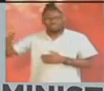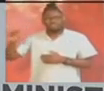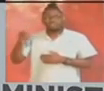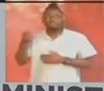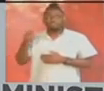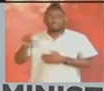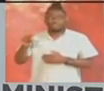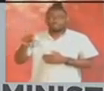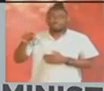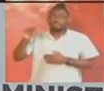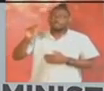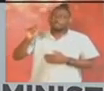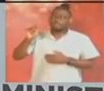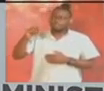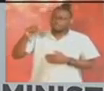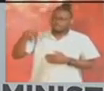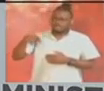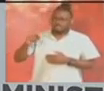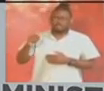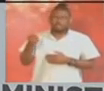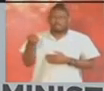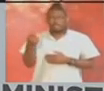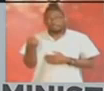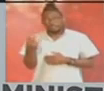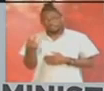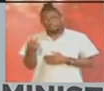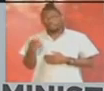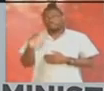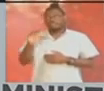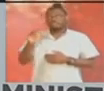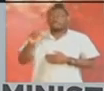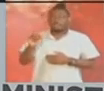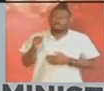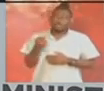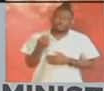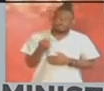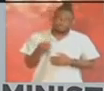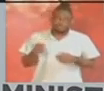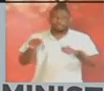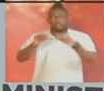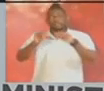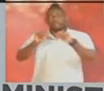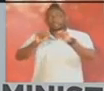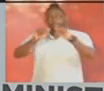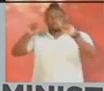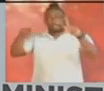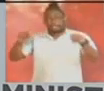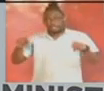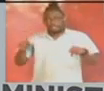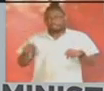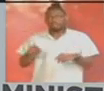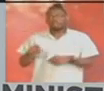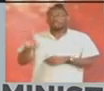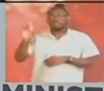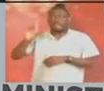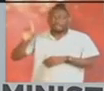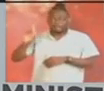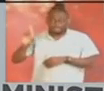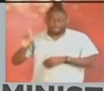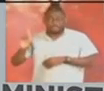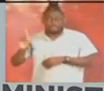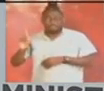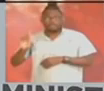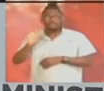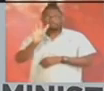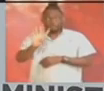Cara Suites 12, Chancellor Hotel 7, the Napa 21, Daybay 4, Canada Hall 35, and